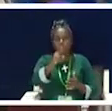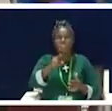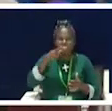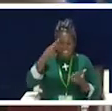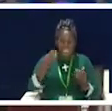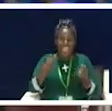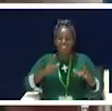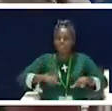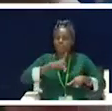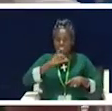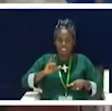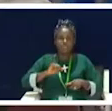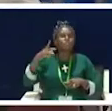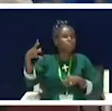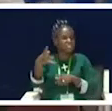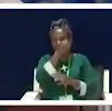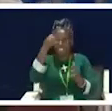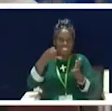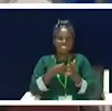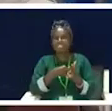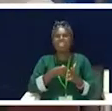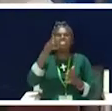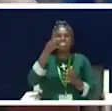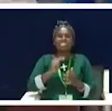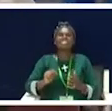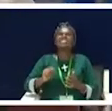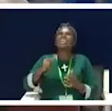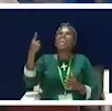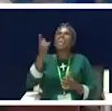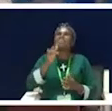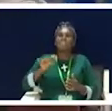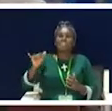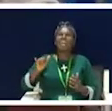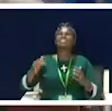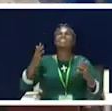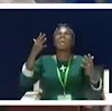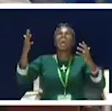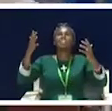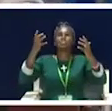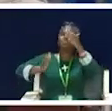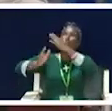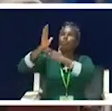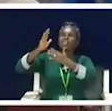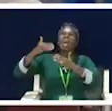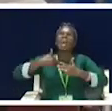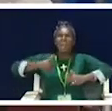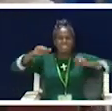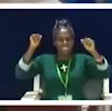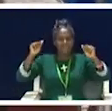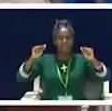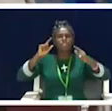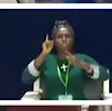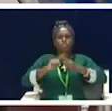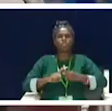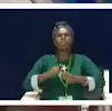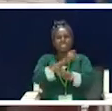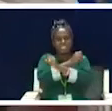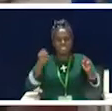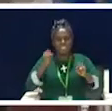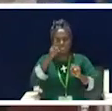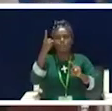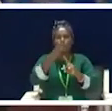you. The everlasting arm has the capacity to redeem you from bondage. The everlasting